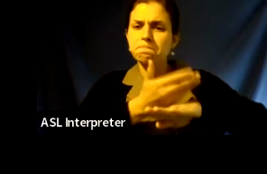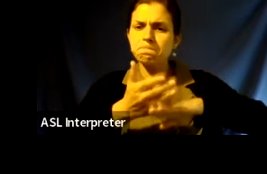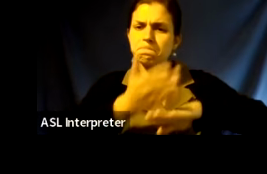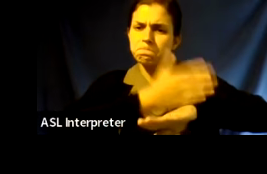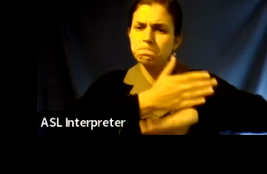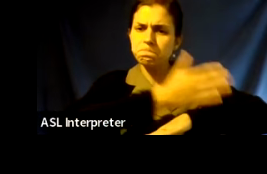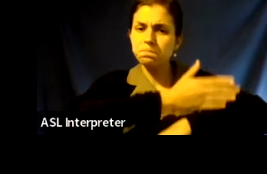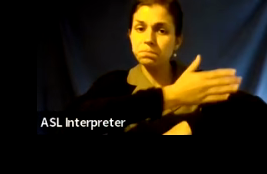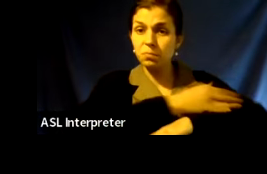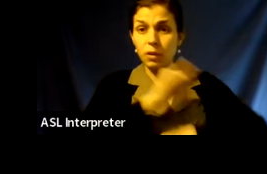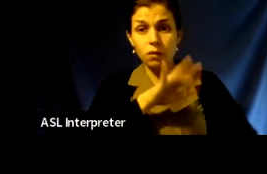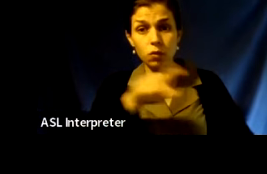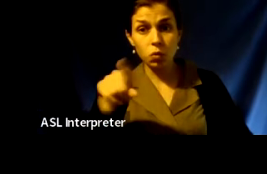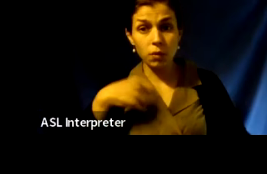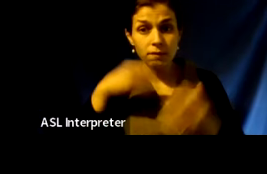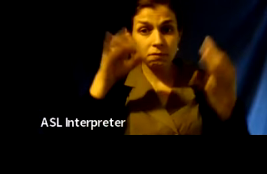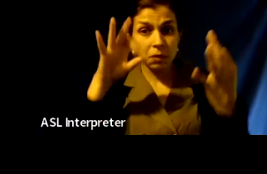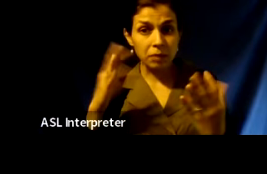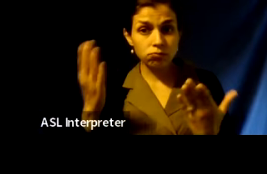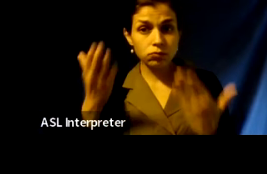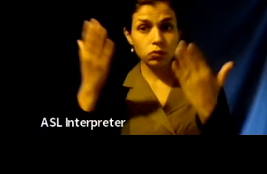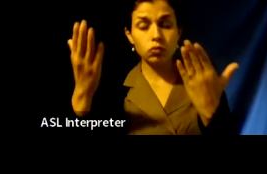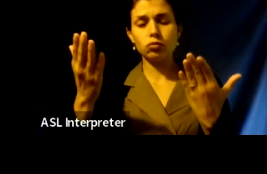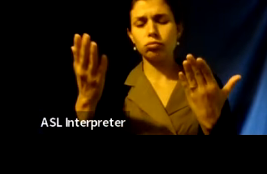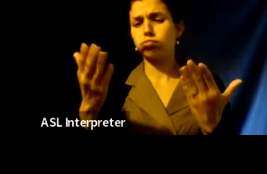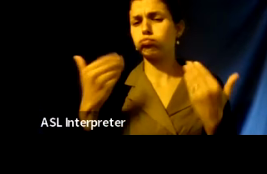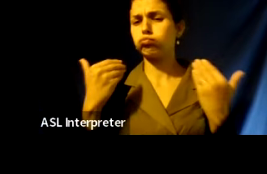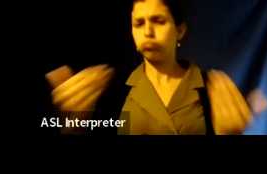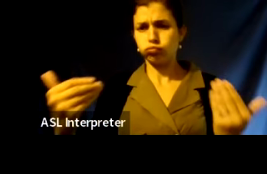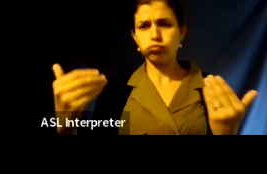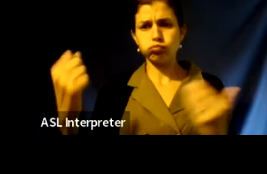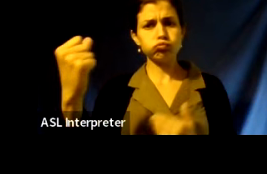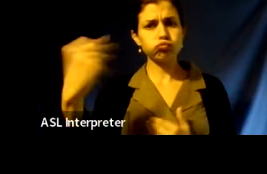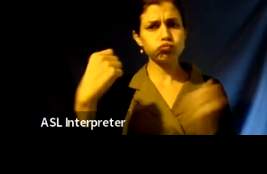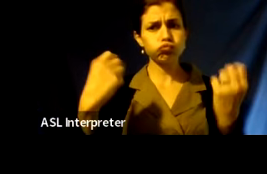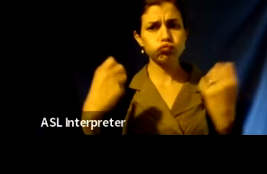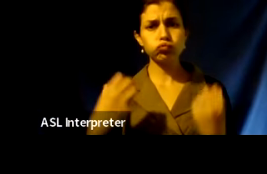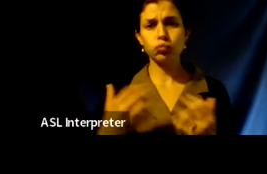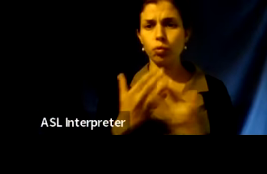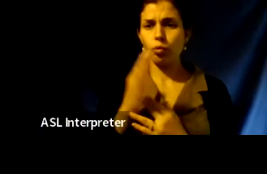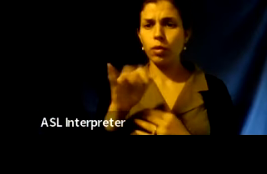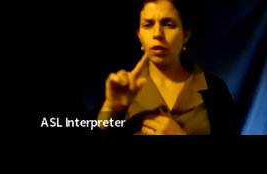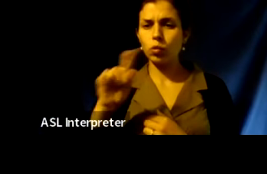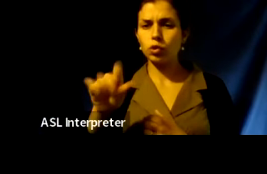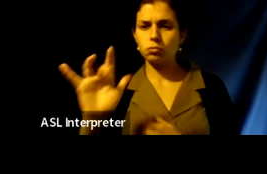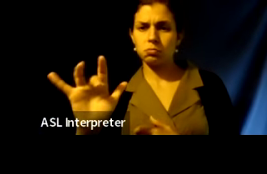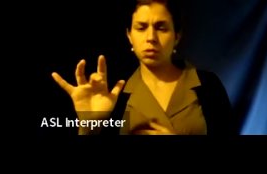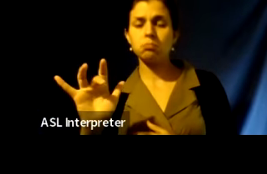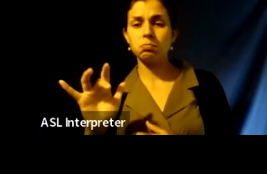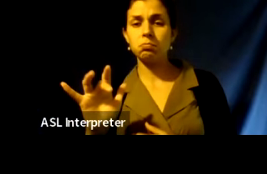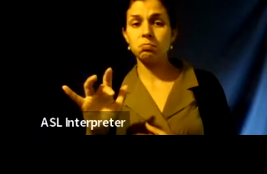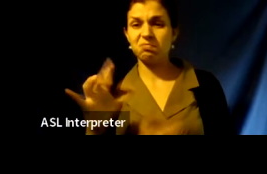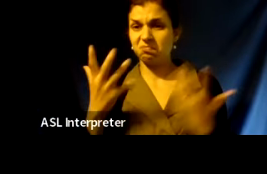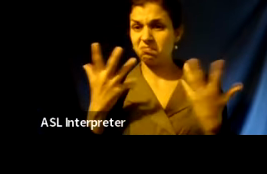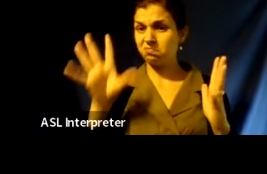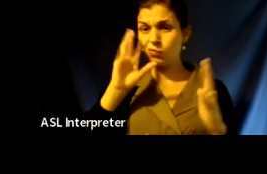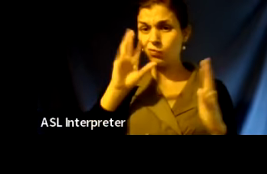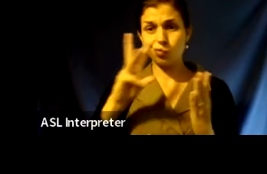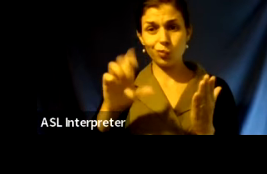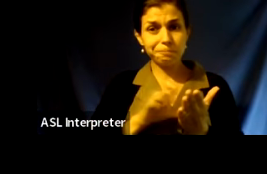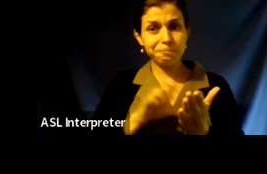have. Thank you very much. That's all I wanted to share about the website today. But if you have any questions, I would encourage you to